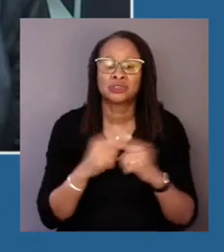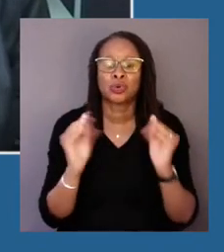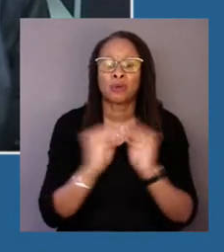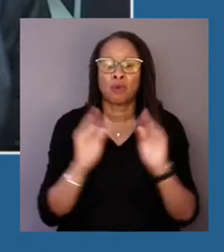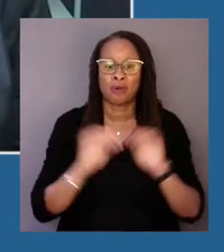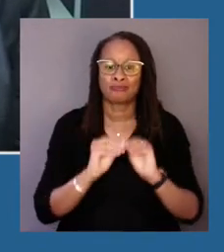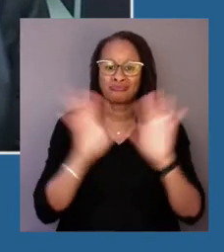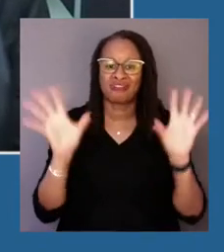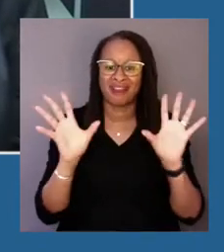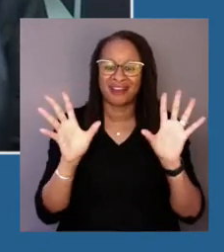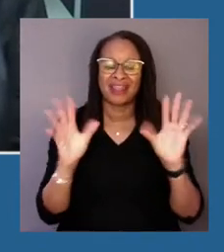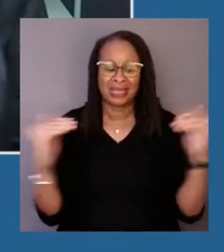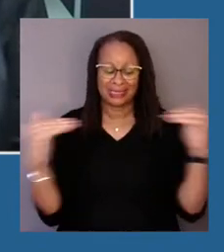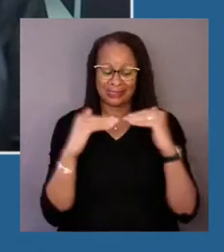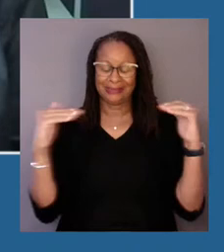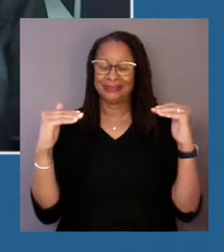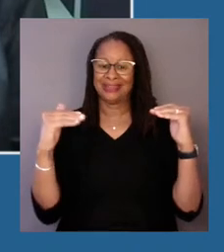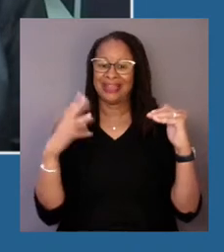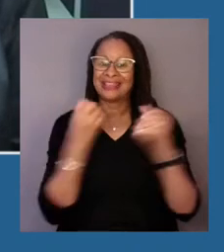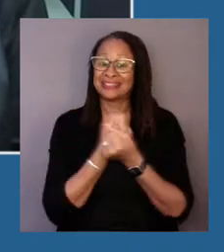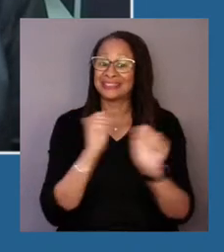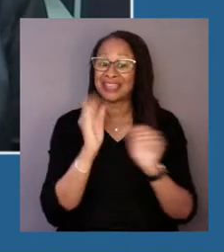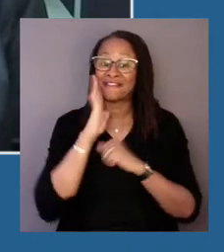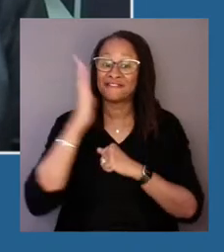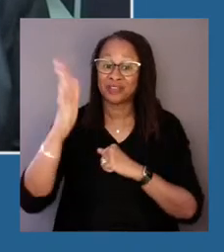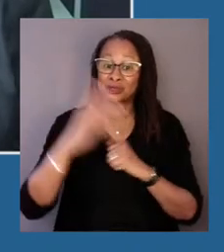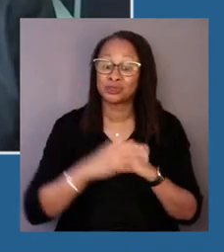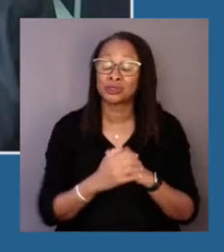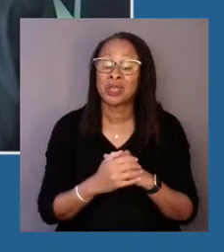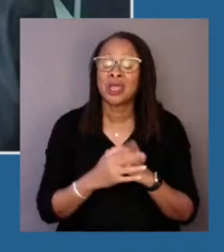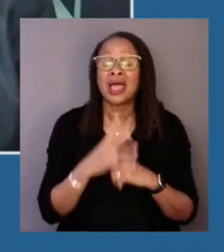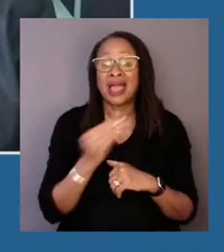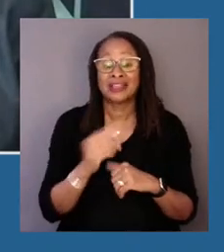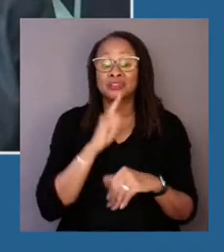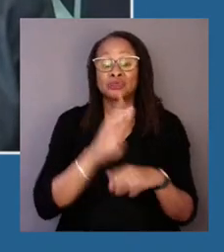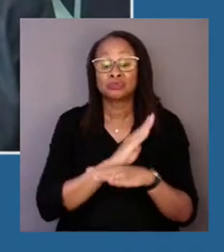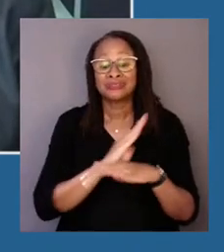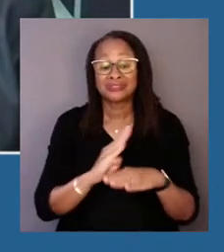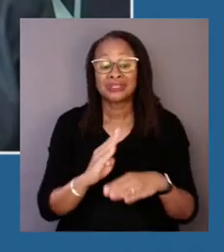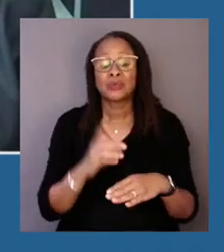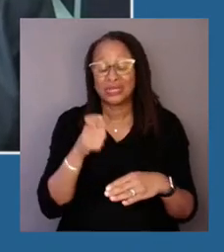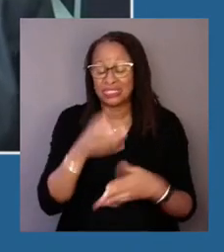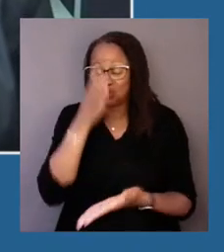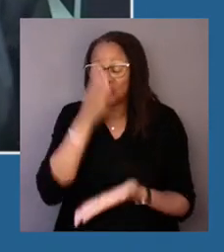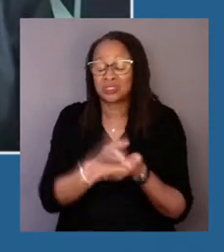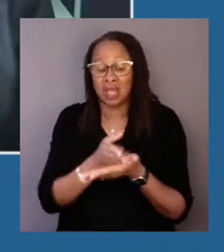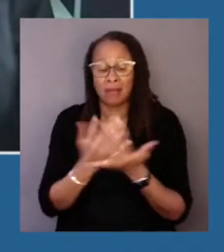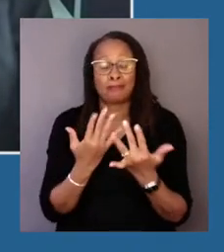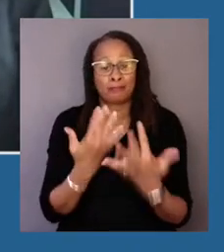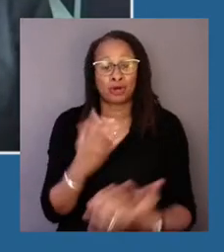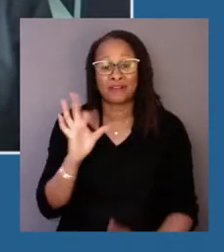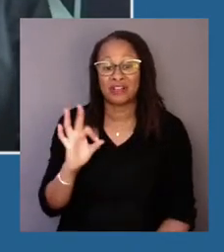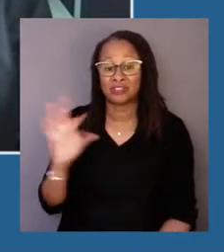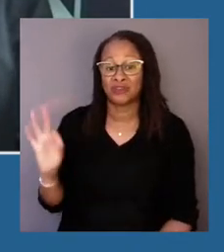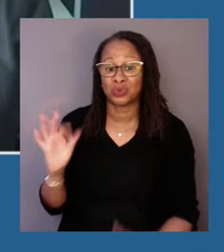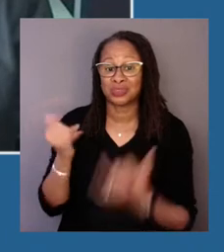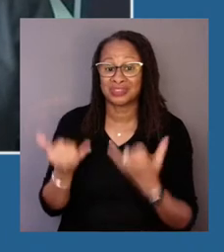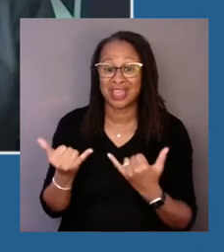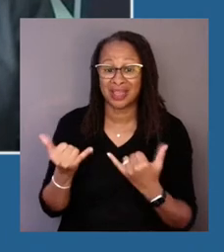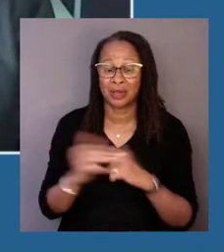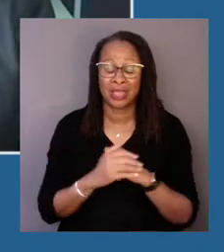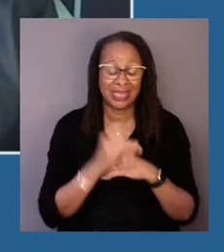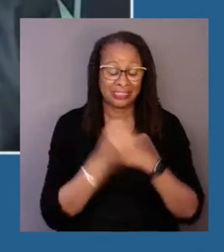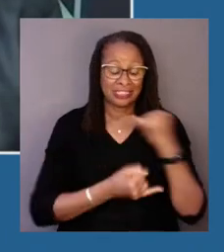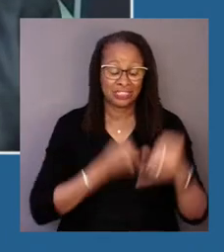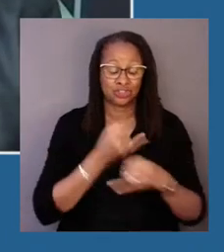safe future, and toward the reality that we need to stop burning fossil fuels now. The International Energy Agency, which